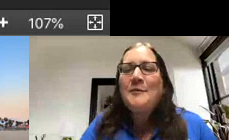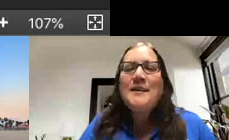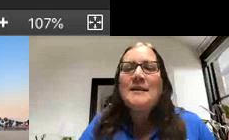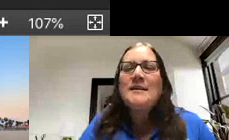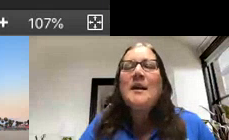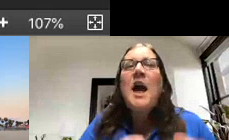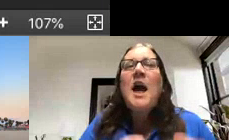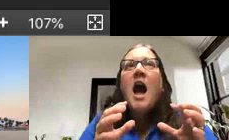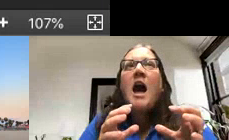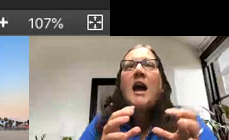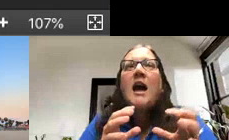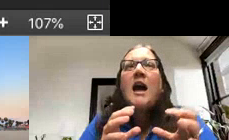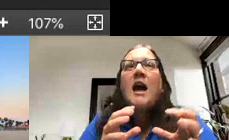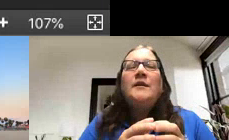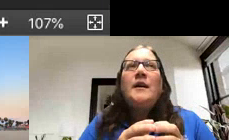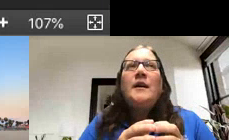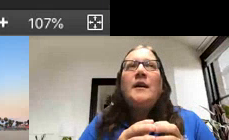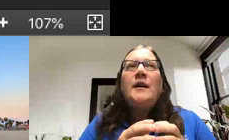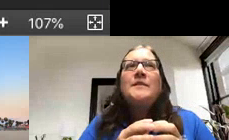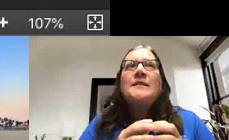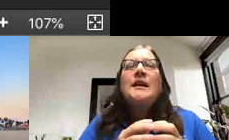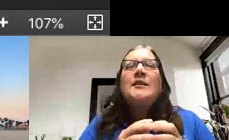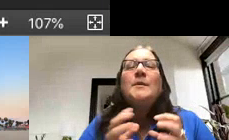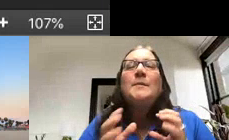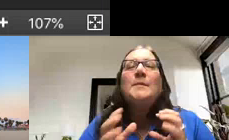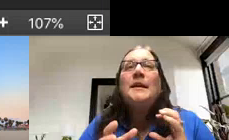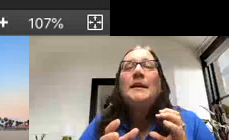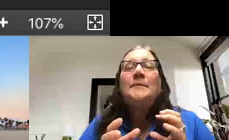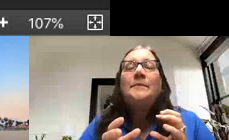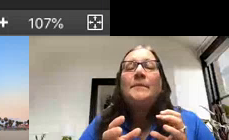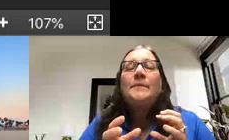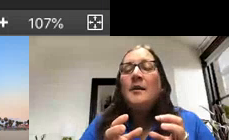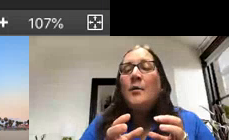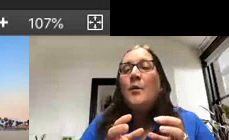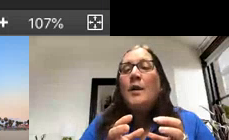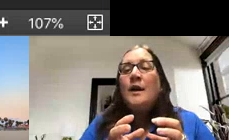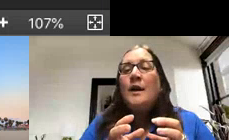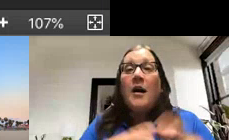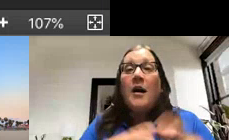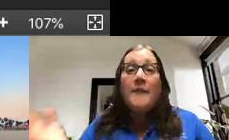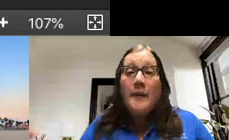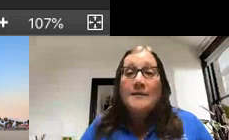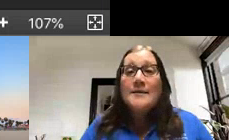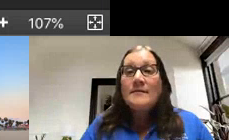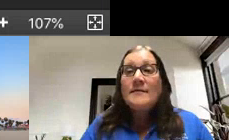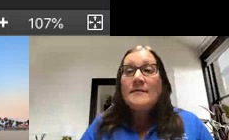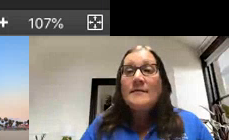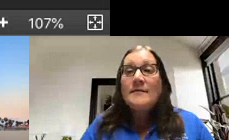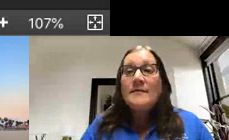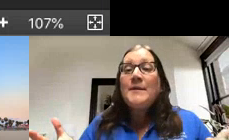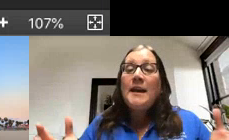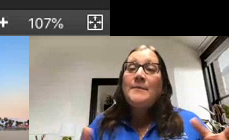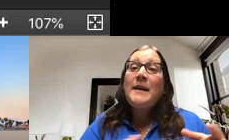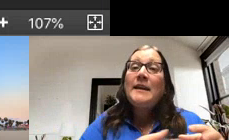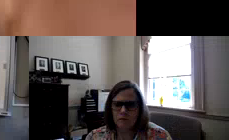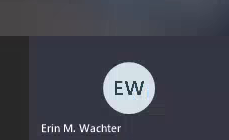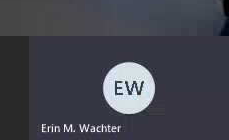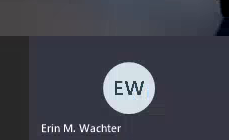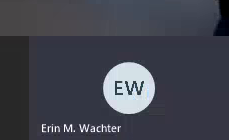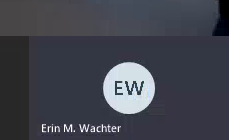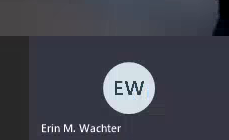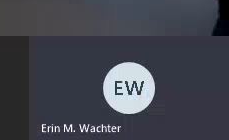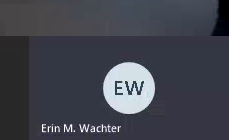Thank you. Thanks, Lisa. I could have scheduled a meeting with all of us, but then